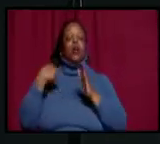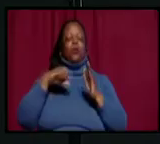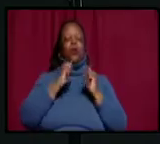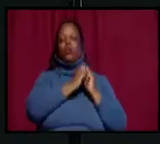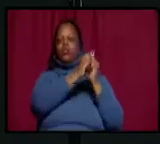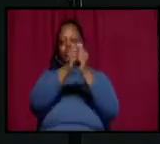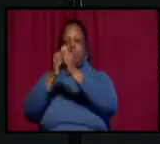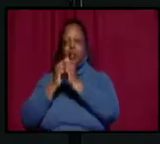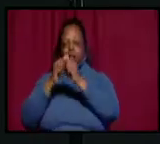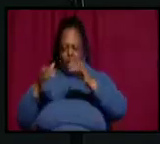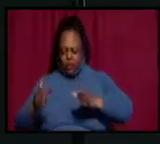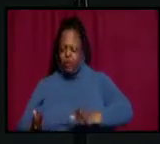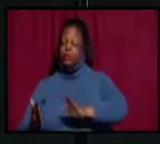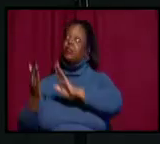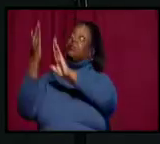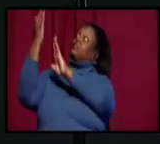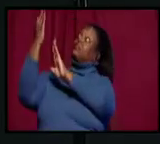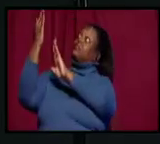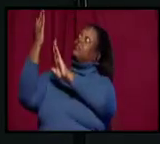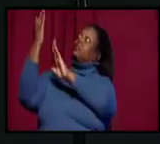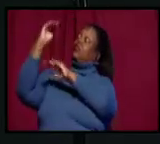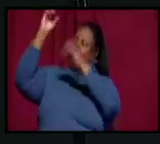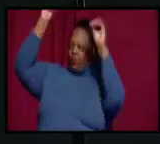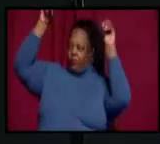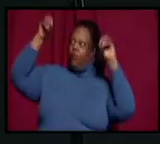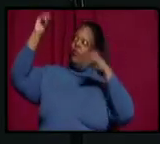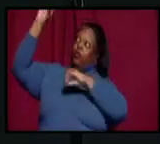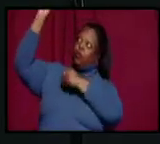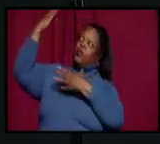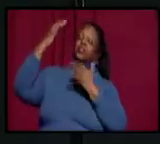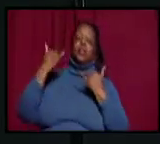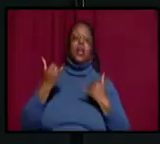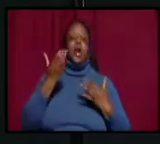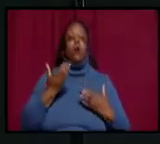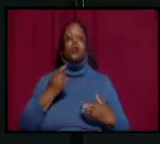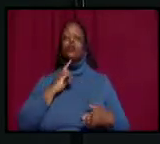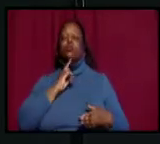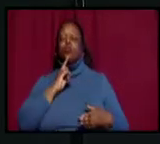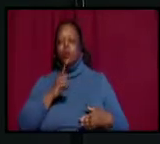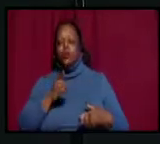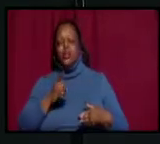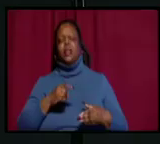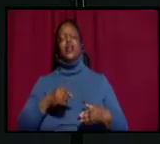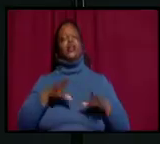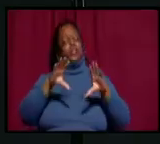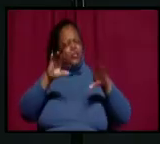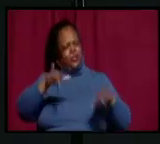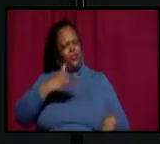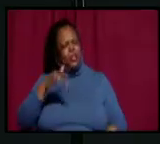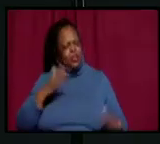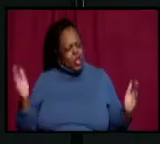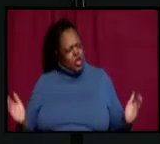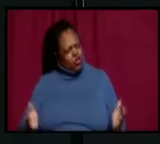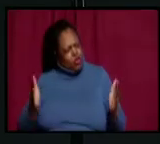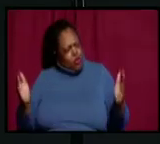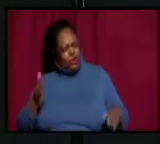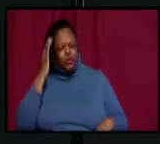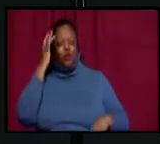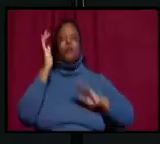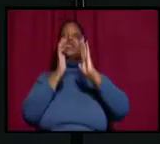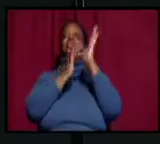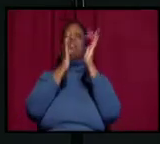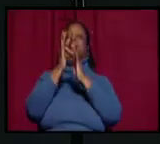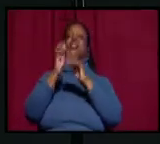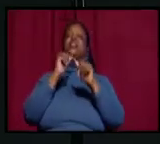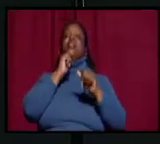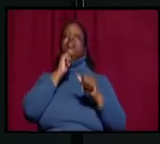go before the throne of grace tonight. I want you all to ever be so encouraged to know that Jesus